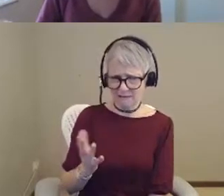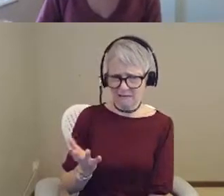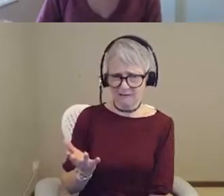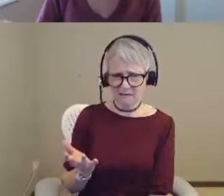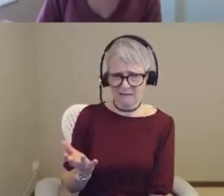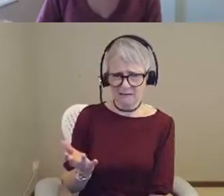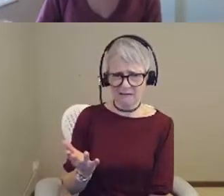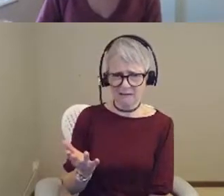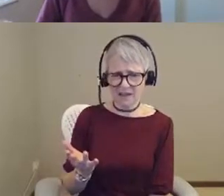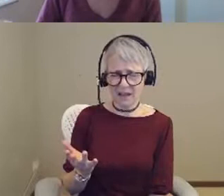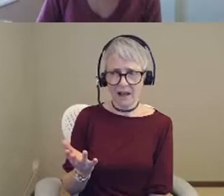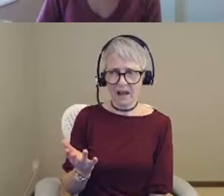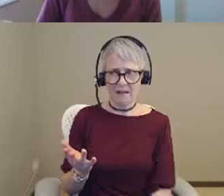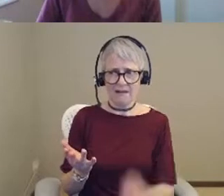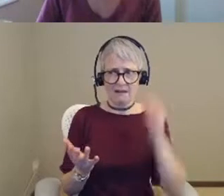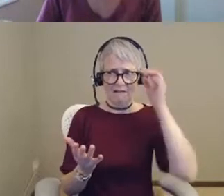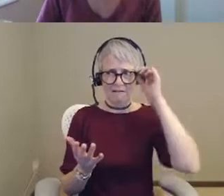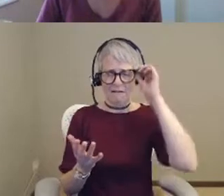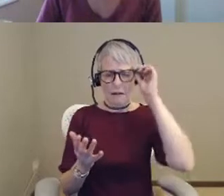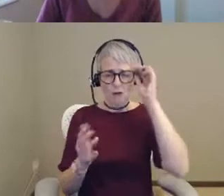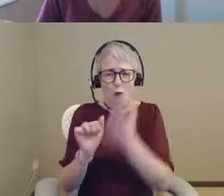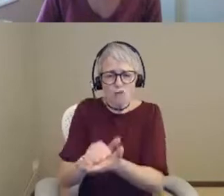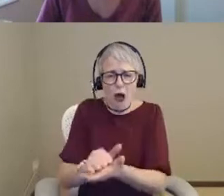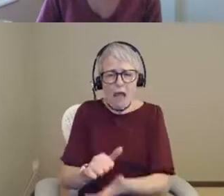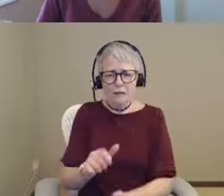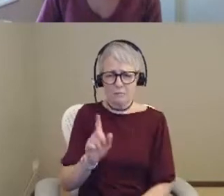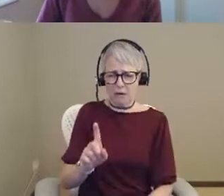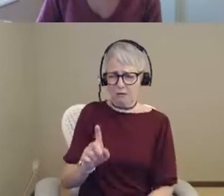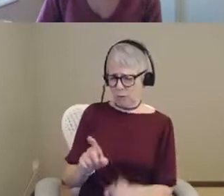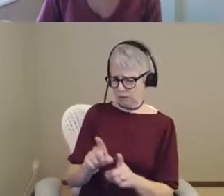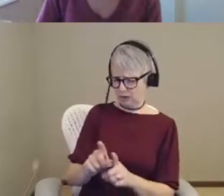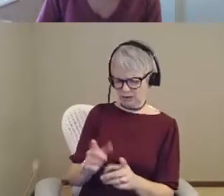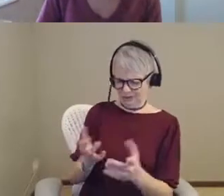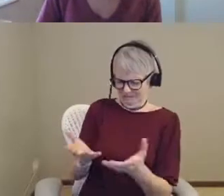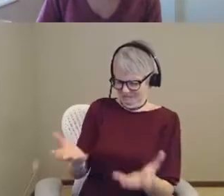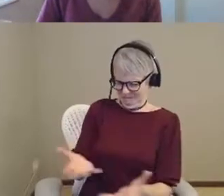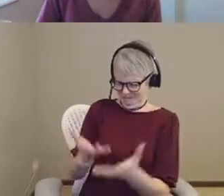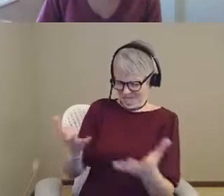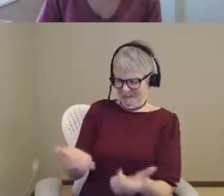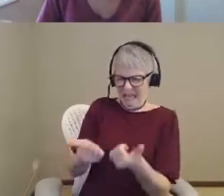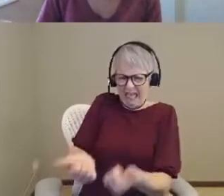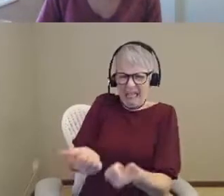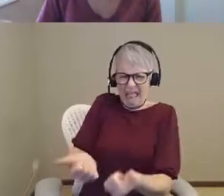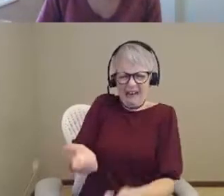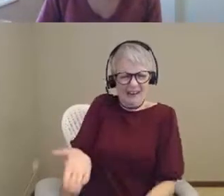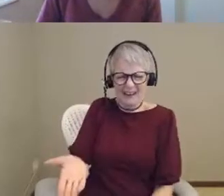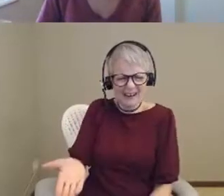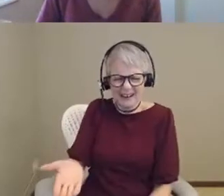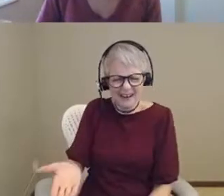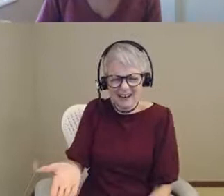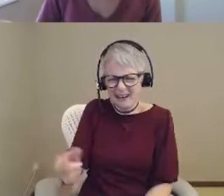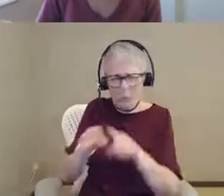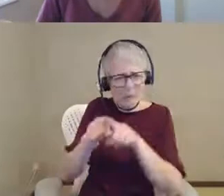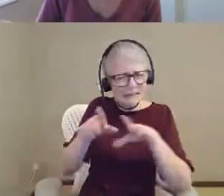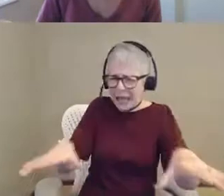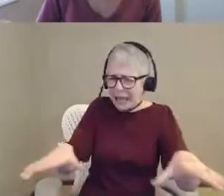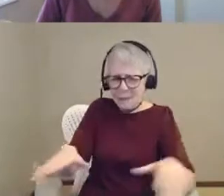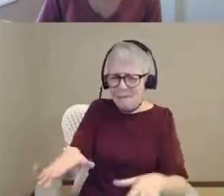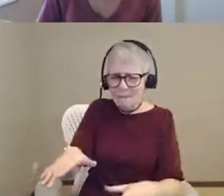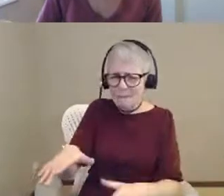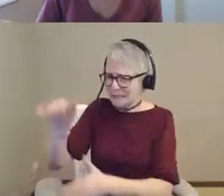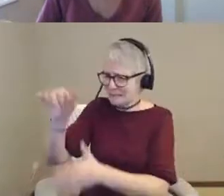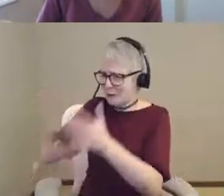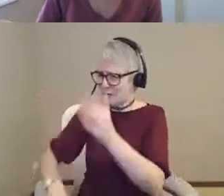Not from only a moral standpoint, but just it was ugly. And it didn't provide the same experience that the other one.